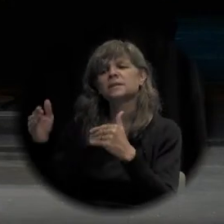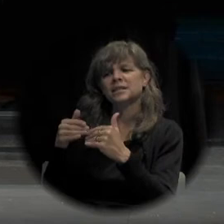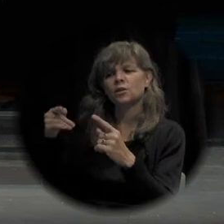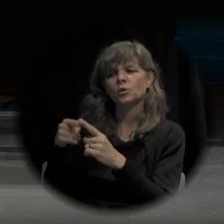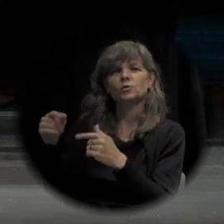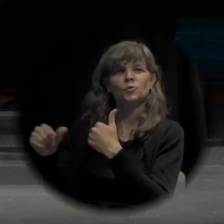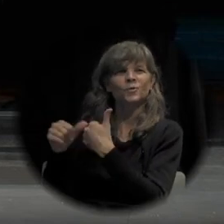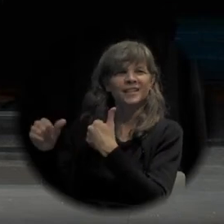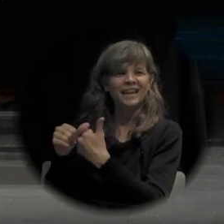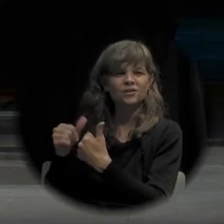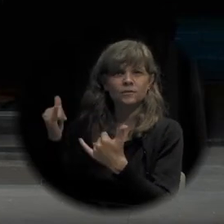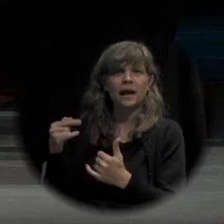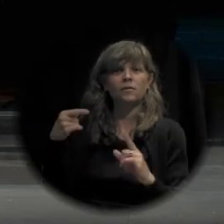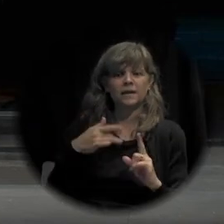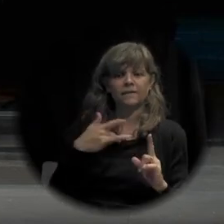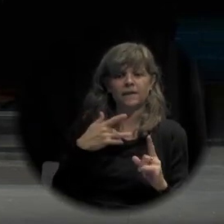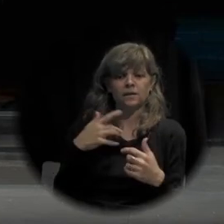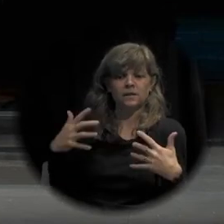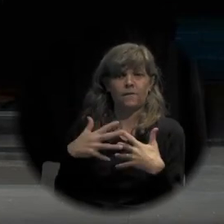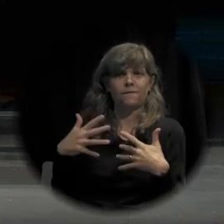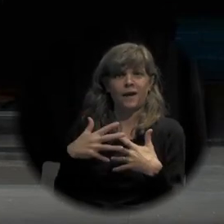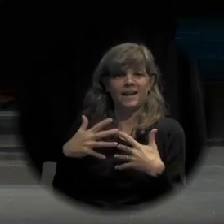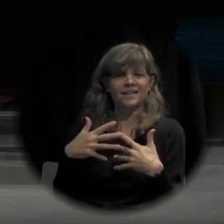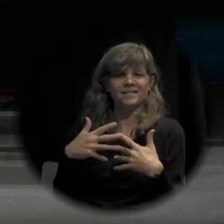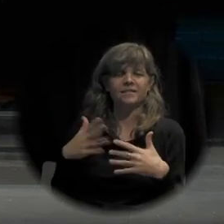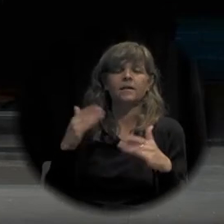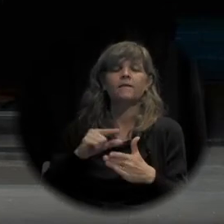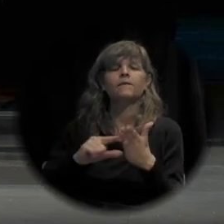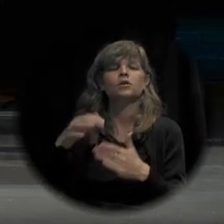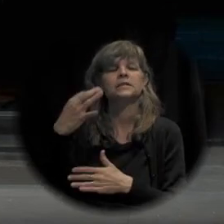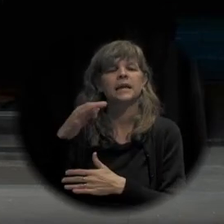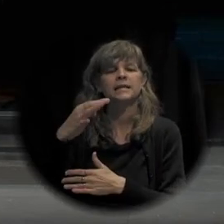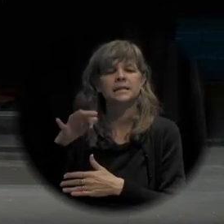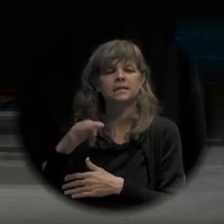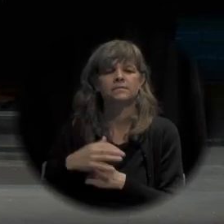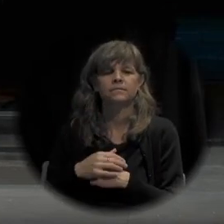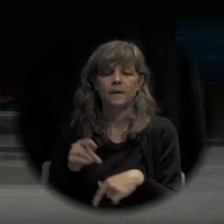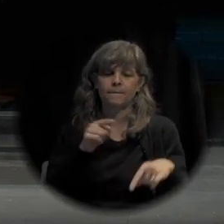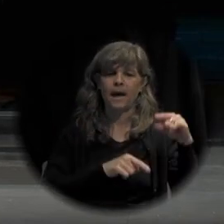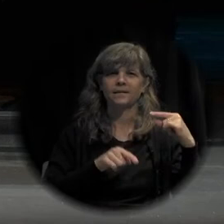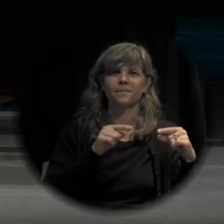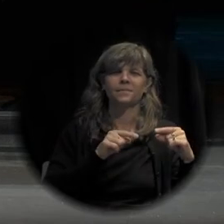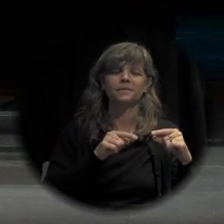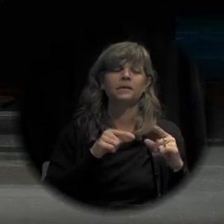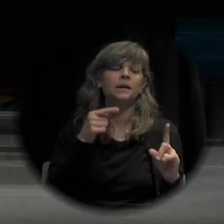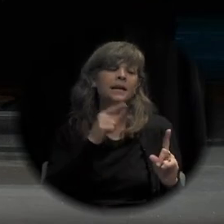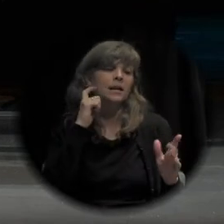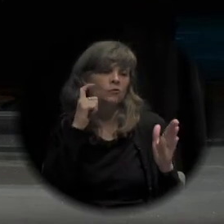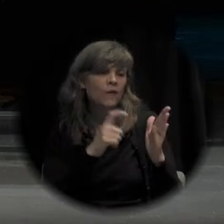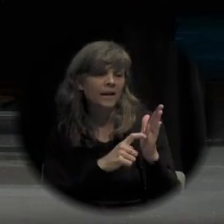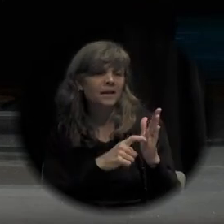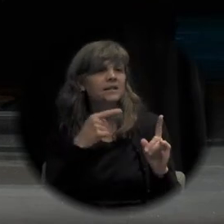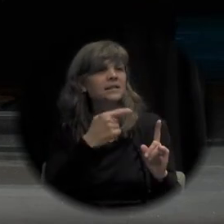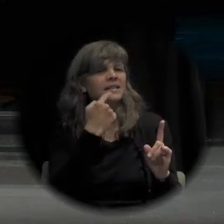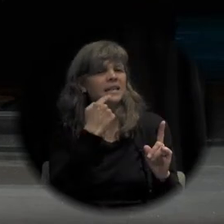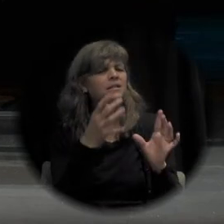fact, if you back up a verse, I think there's even more going on. Verse 19. He recognizes, he says,